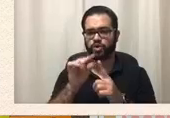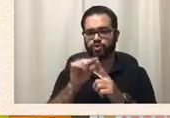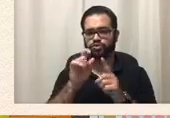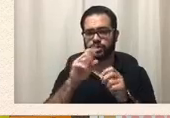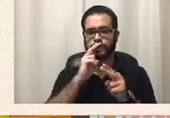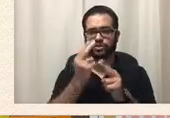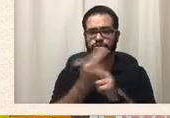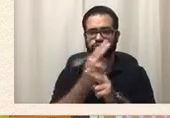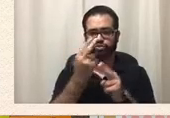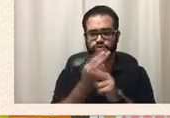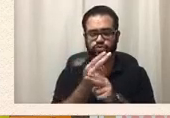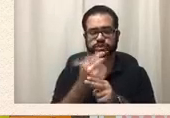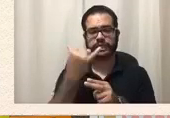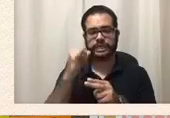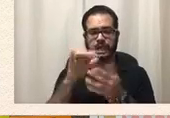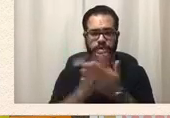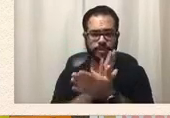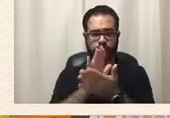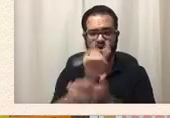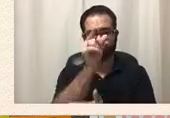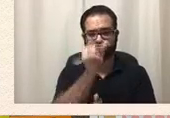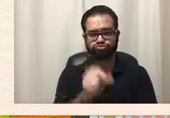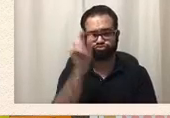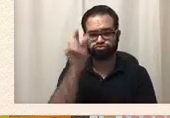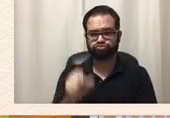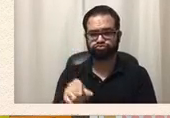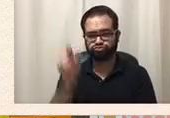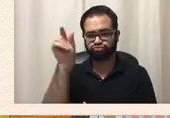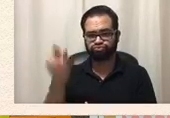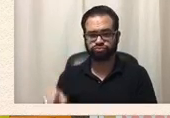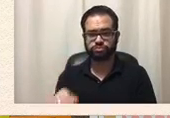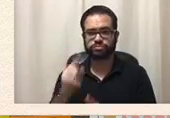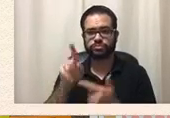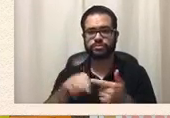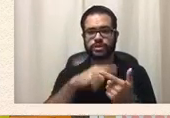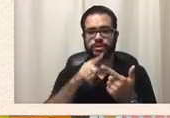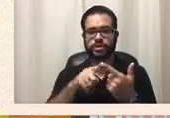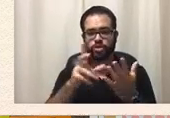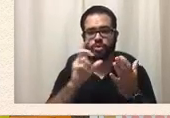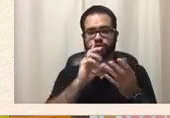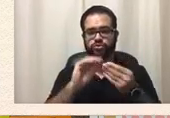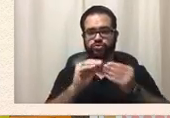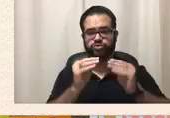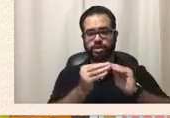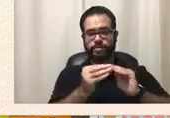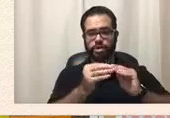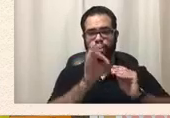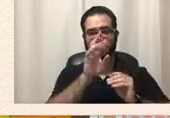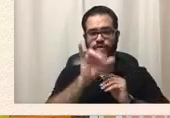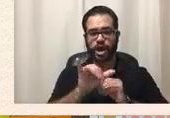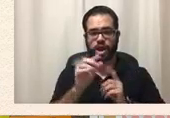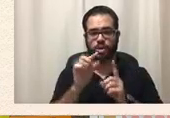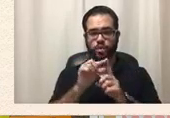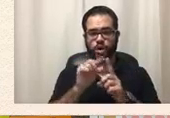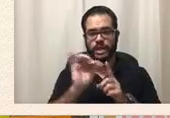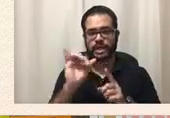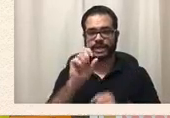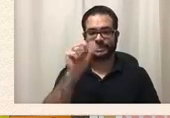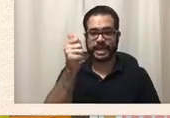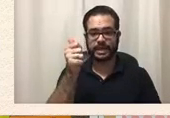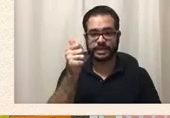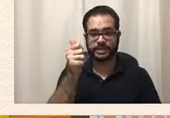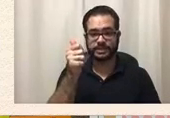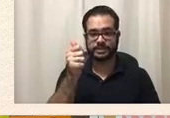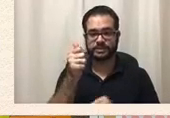paper or cardstock, cutting them into straight lines. You will then want to number the Fry words, such as 10, which is the word is